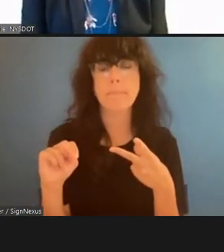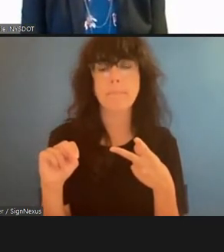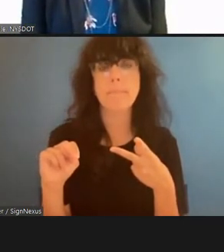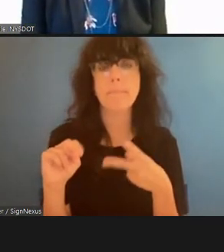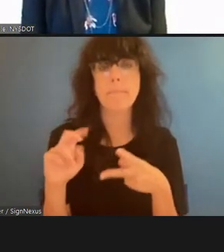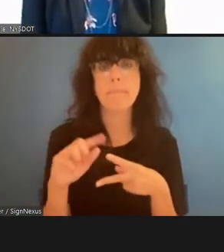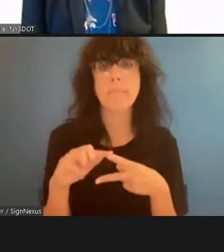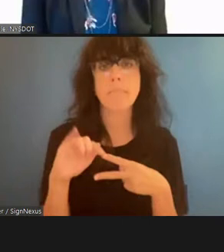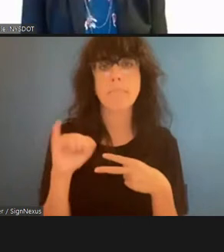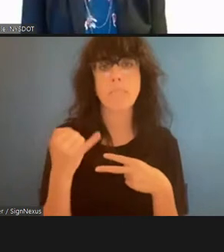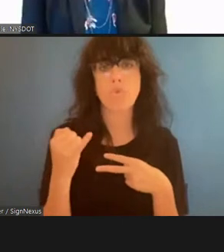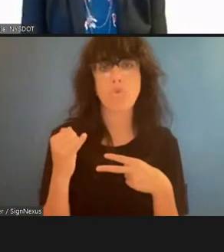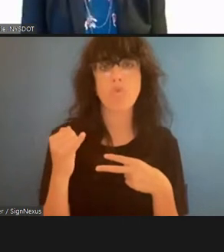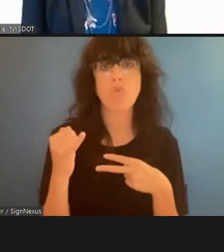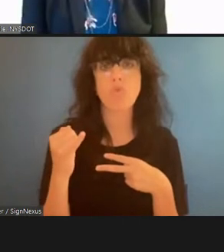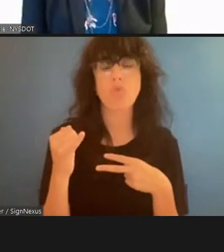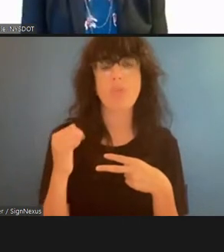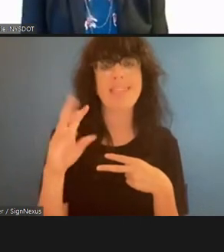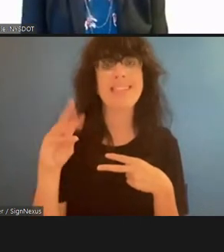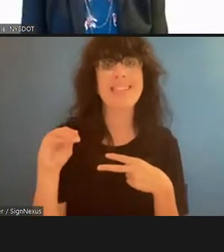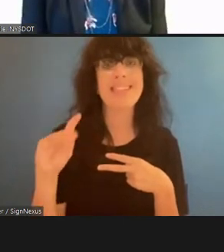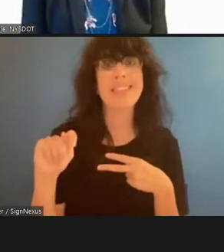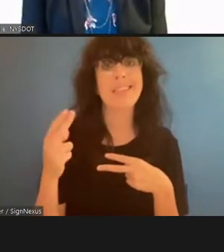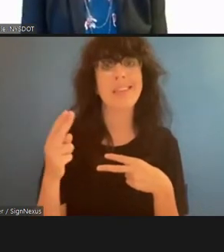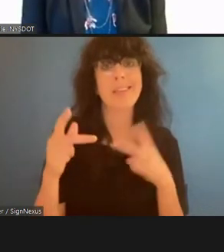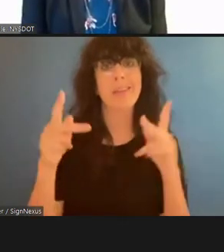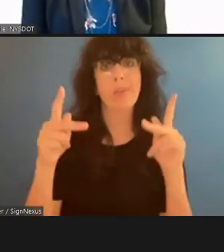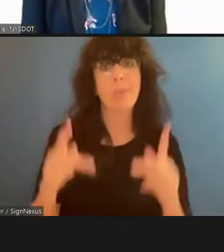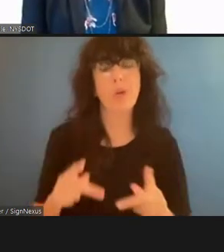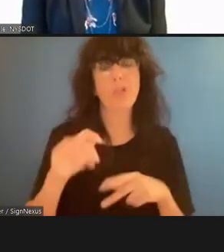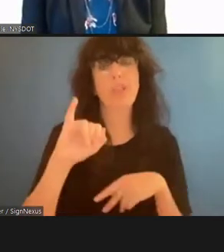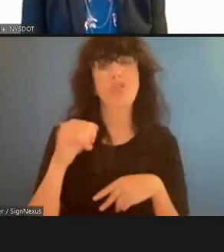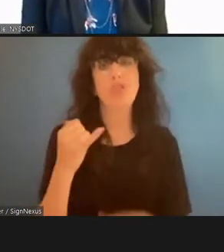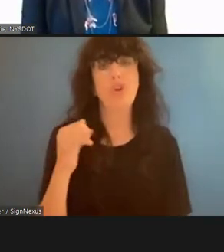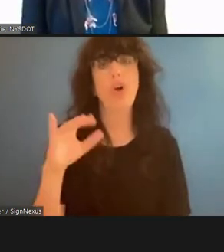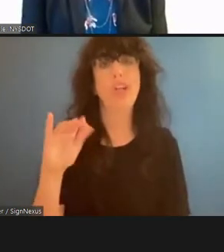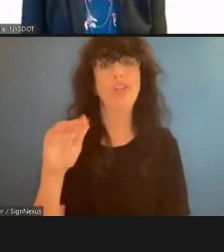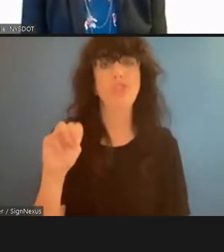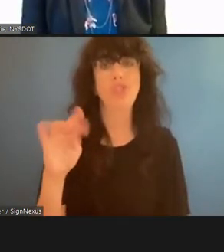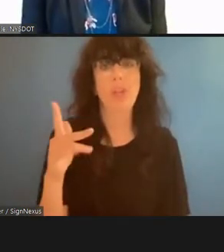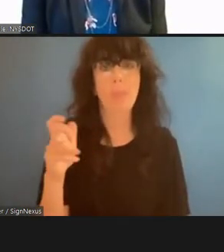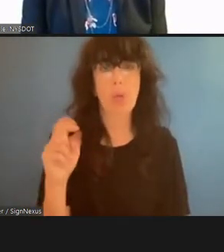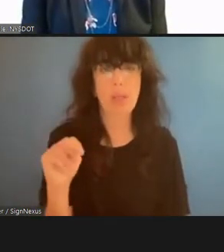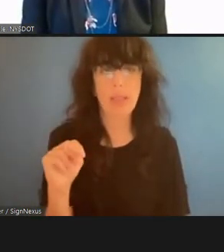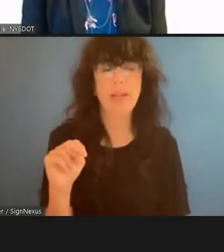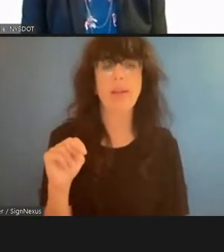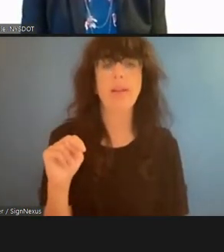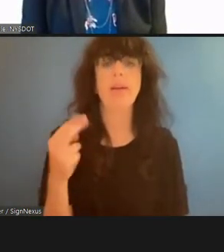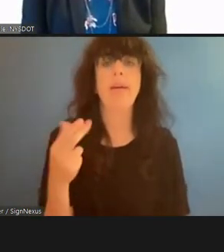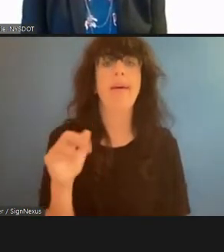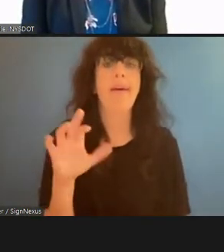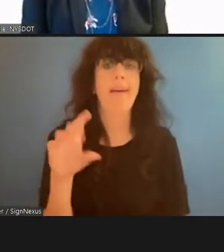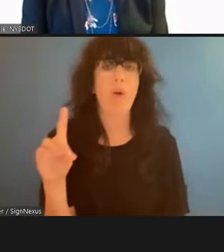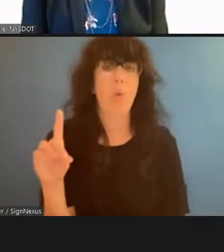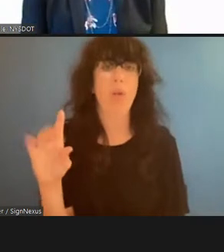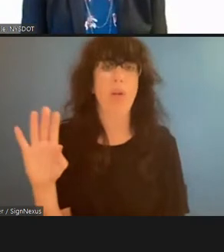our next speaker is the 60th sign up john chamberlain followed by howard babbage